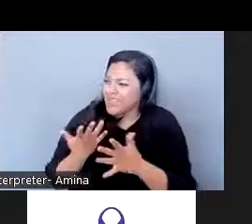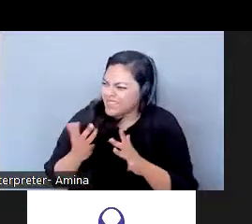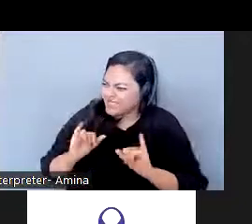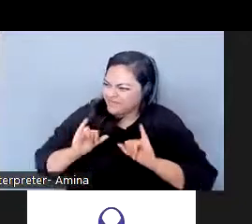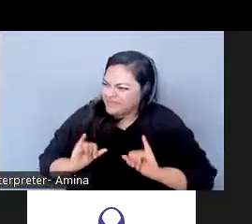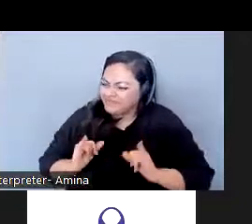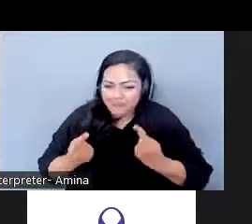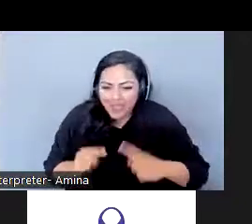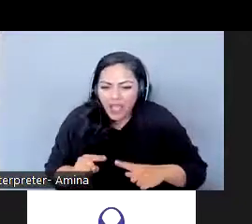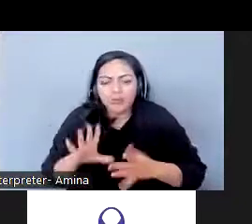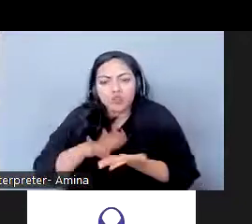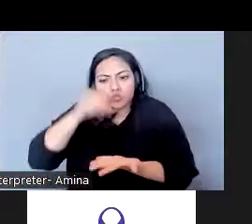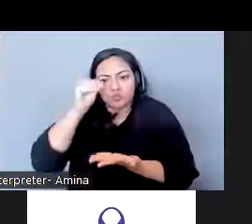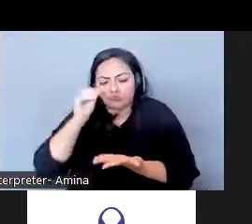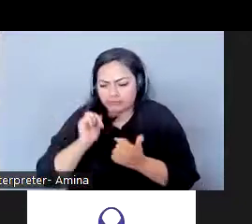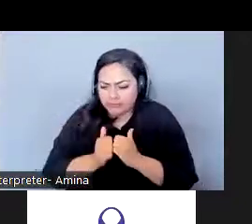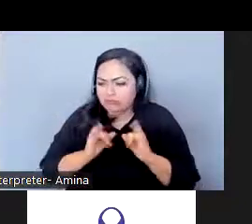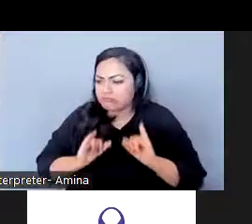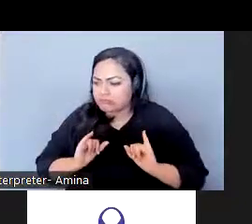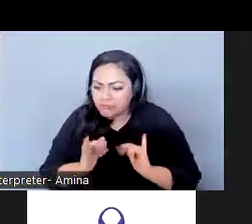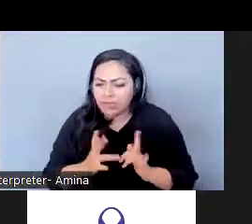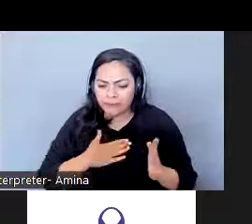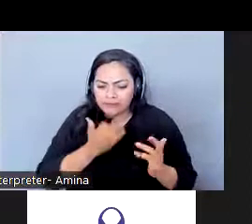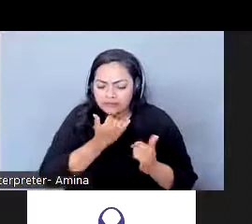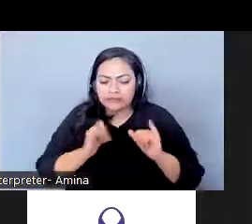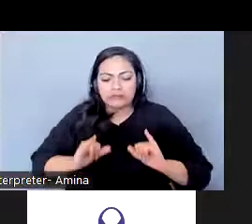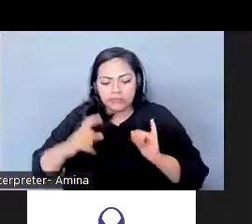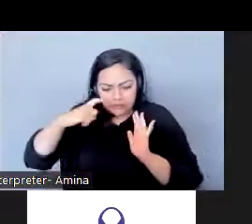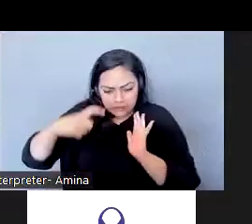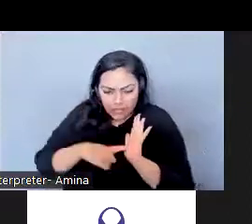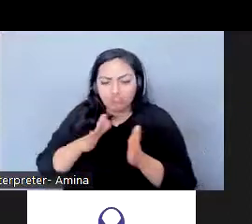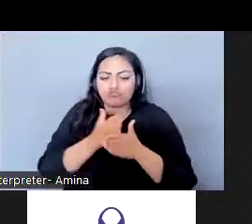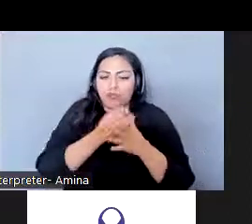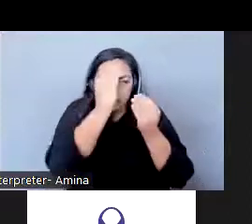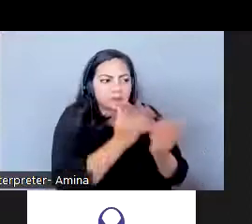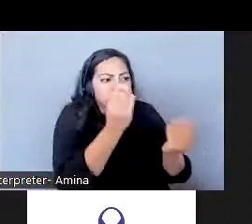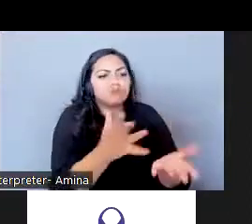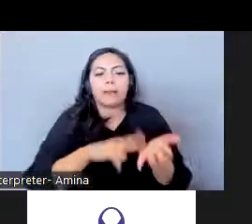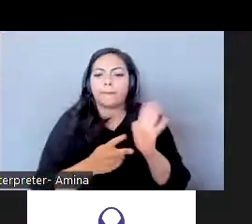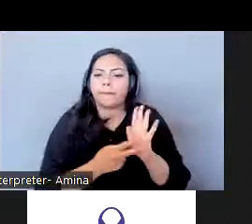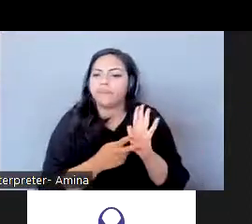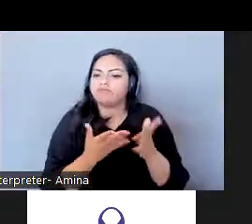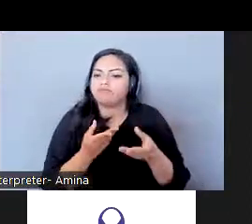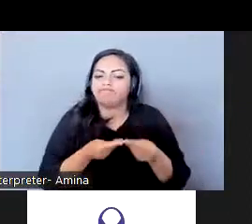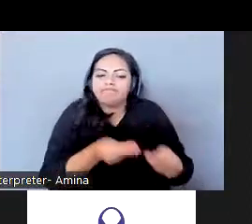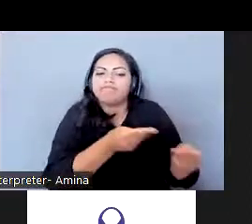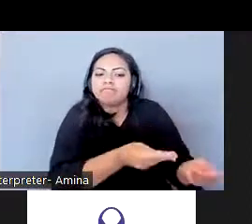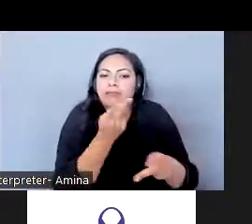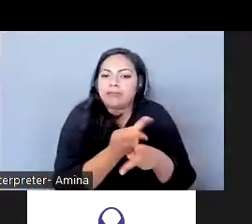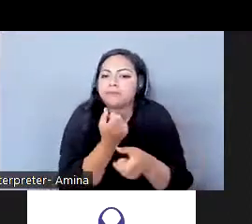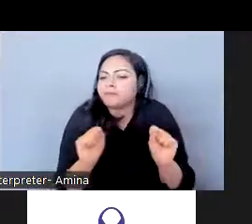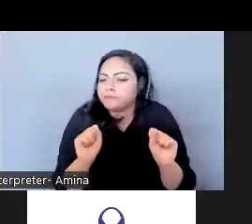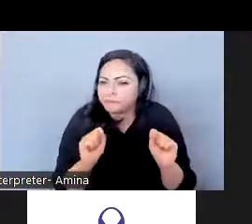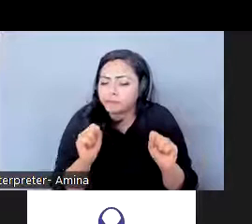education, sharing those mistakes you have made with others so that it doesn't happen to anybody else. It's a stressful occasion, whether